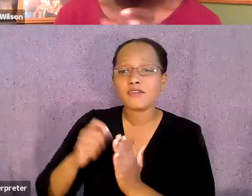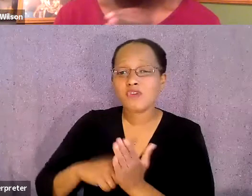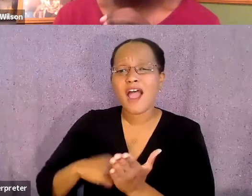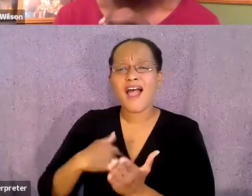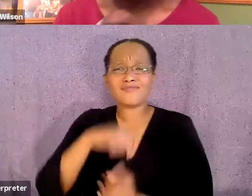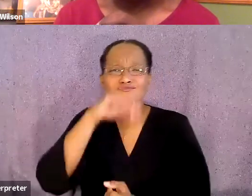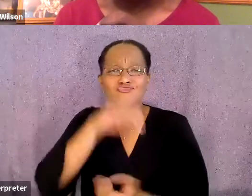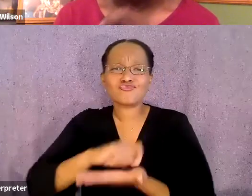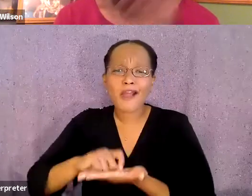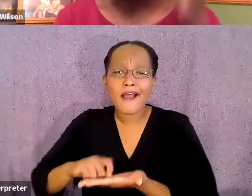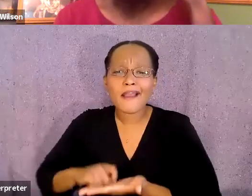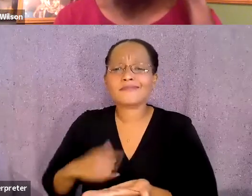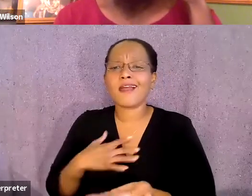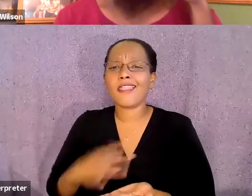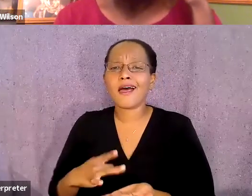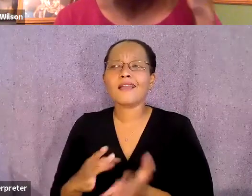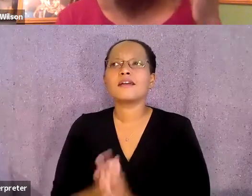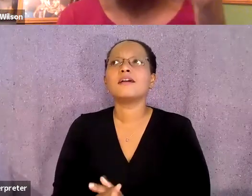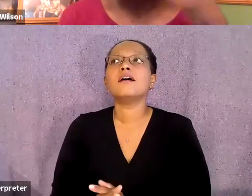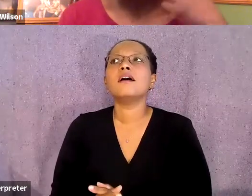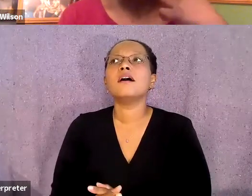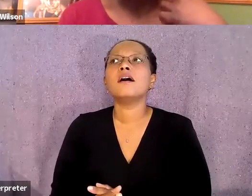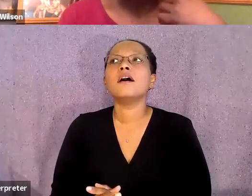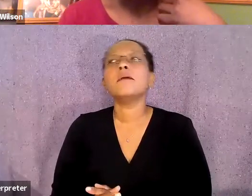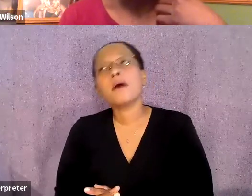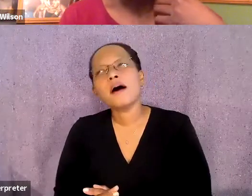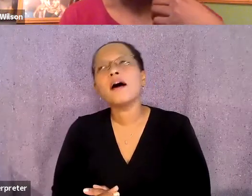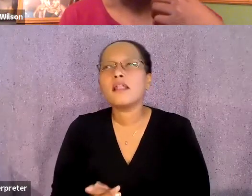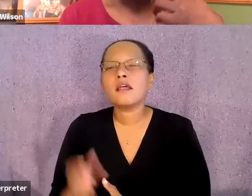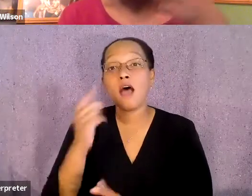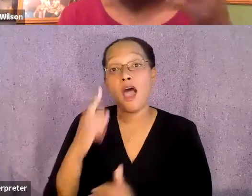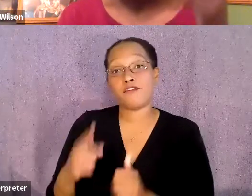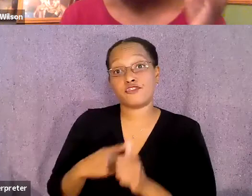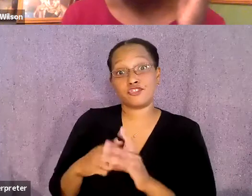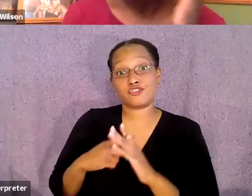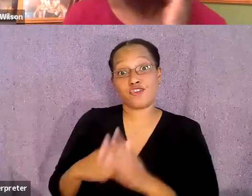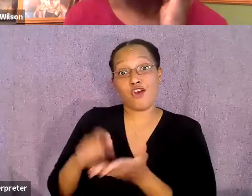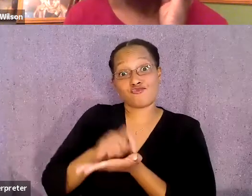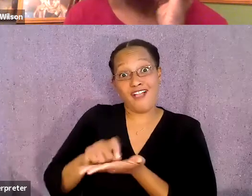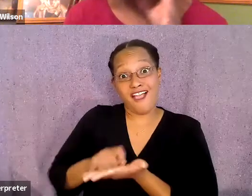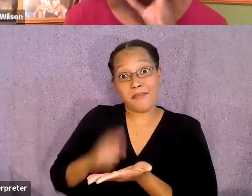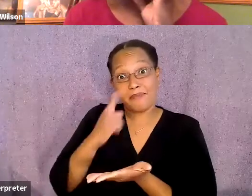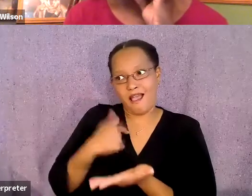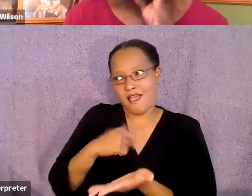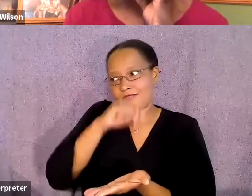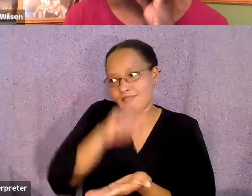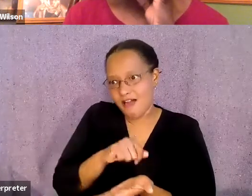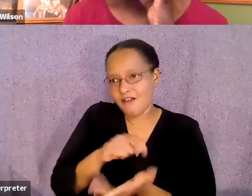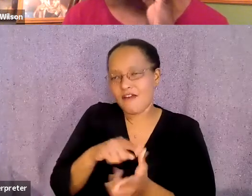doing, but I really, first I started because I loved it, but then I looked around and I didn't see